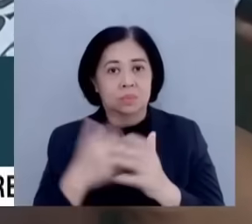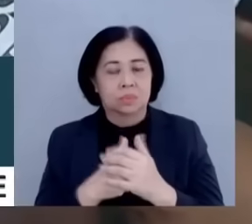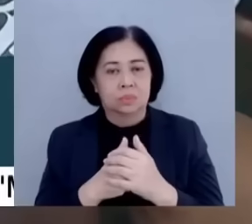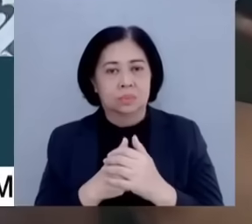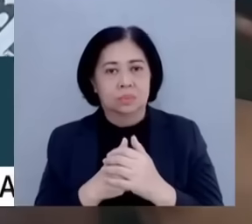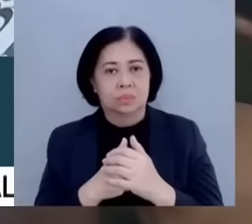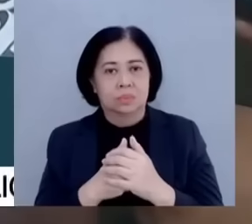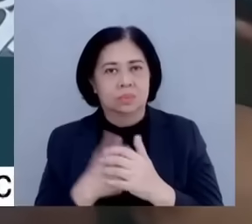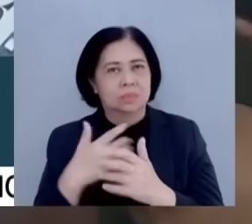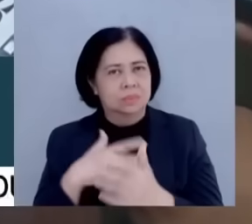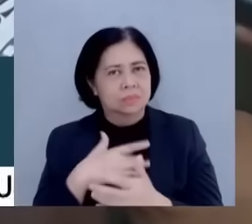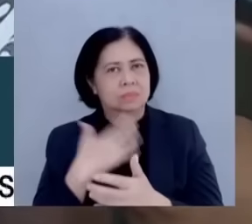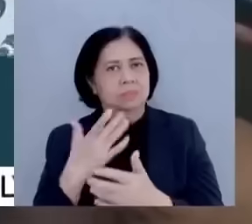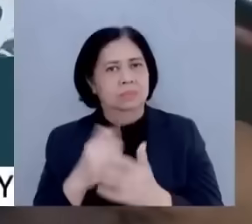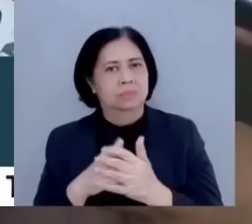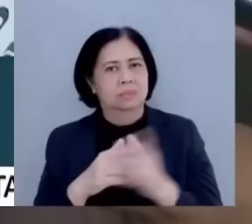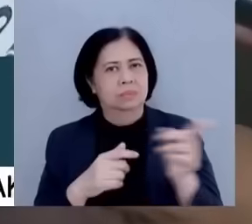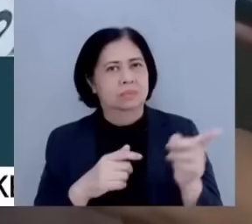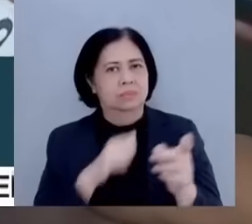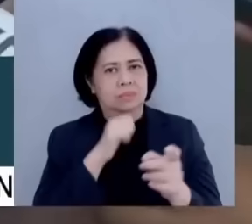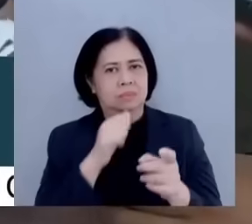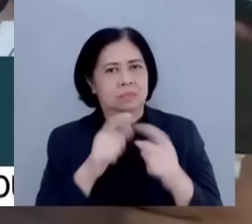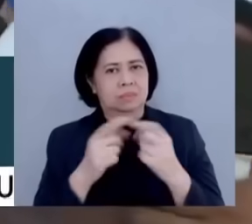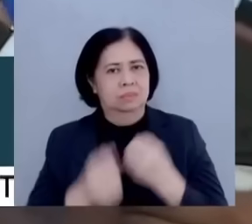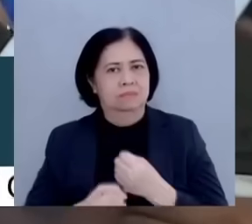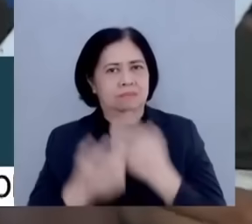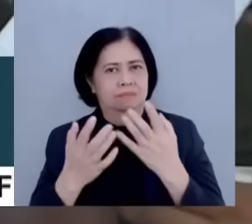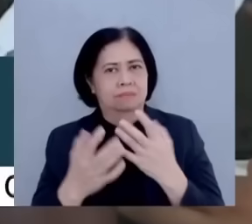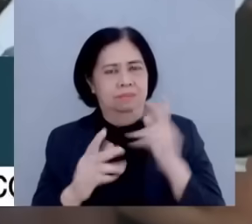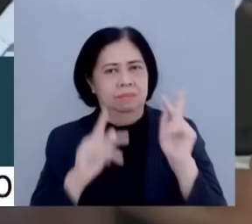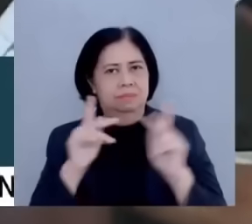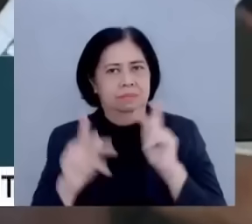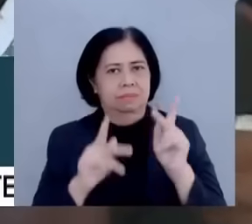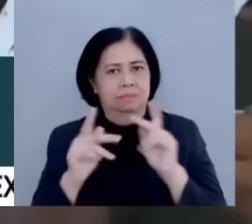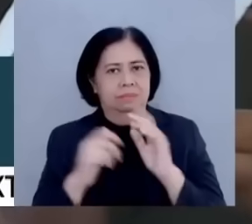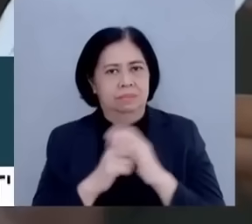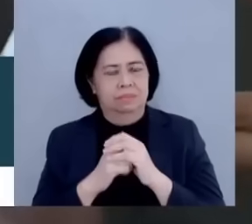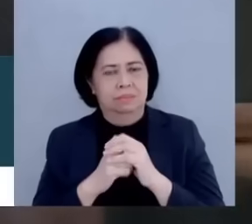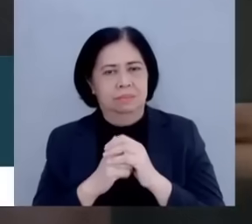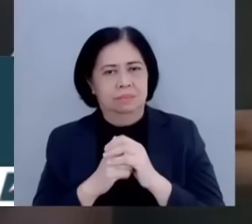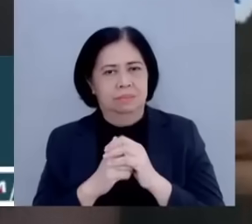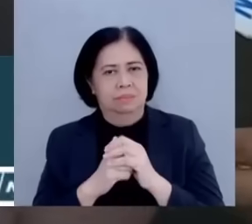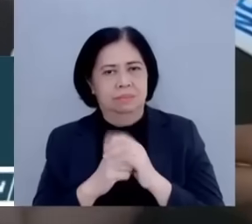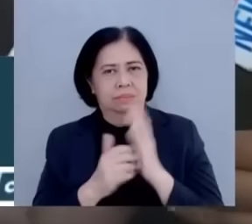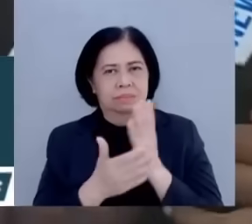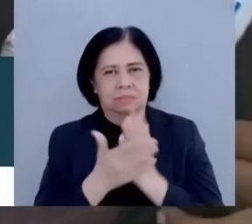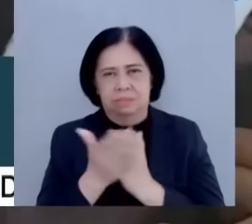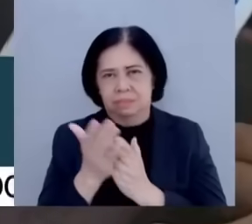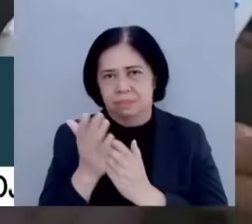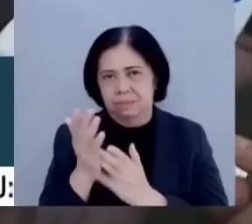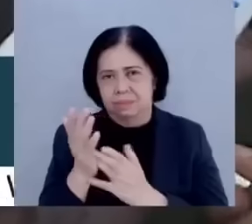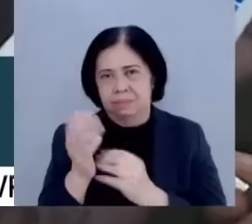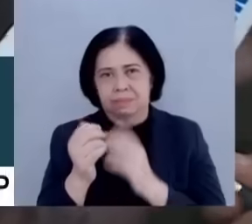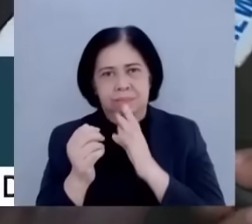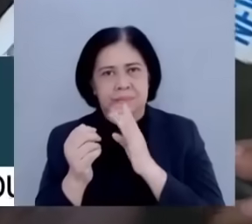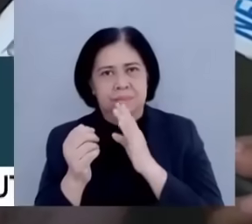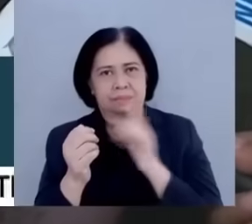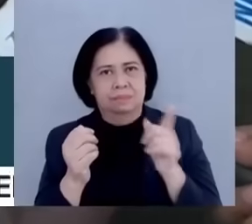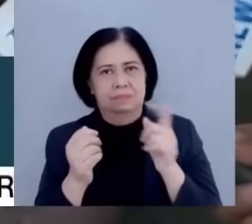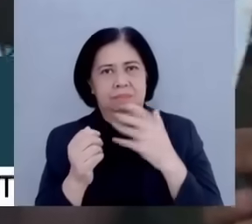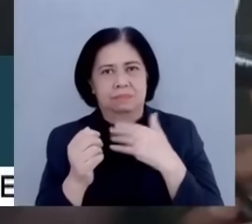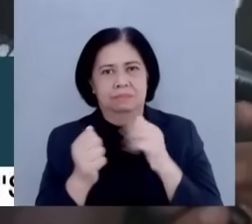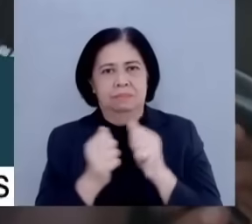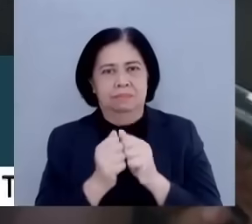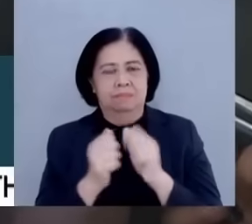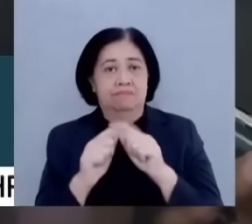I feel na hindi dapat dinadivulge sa public yung ibang mga sinasabi na ng kasama ko, pero wala